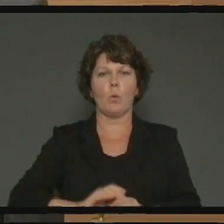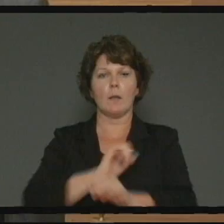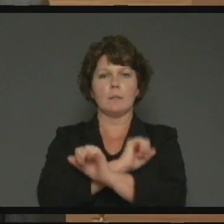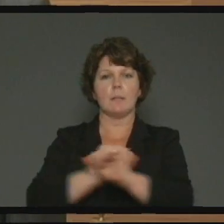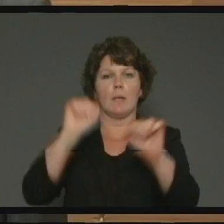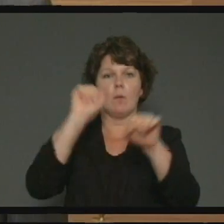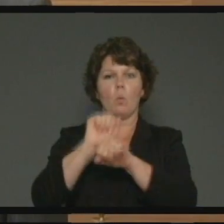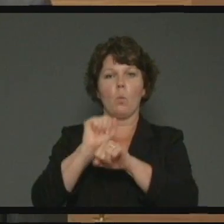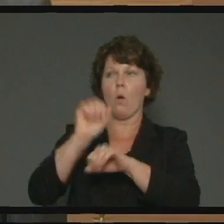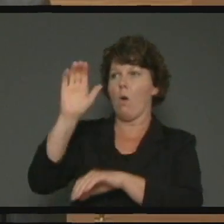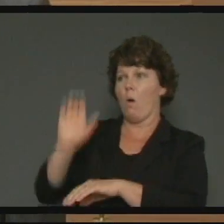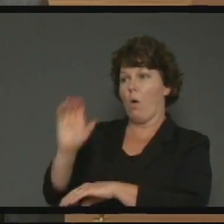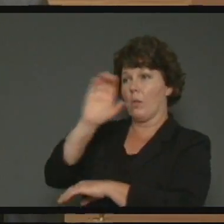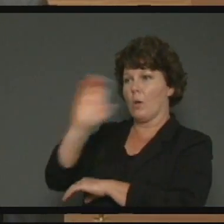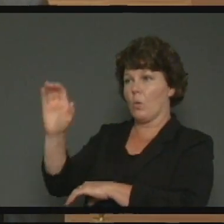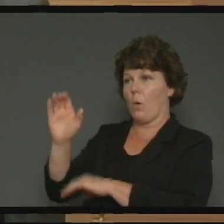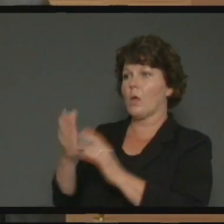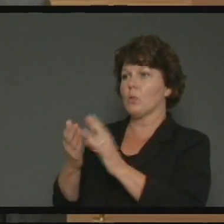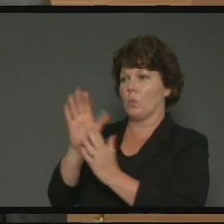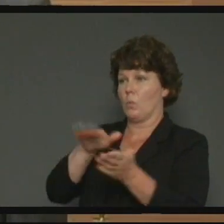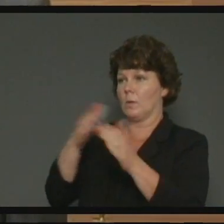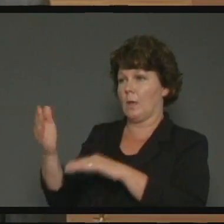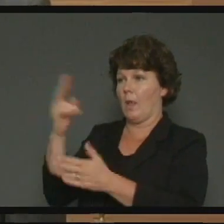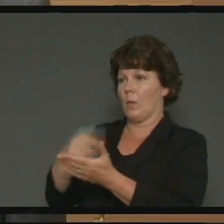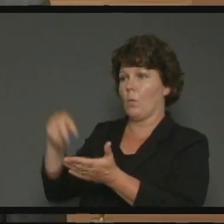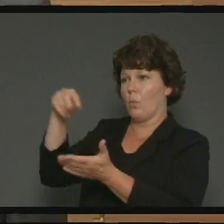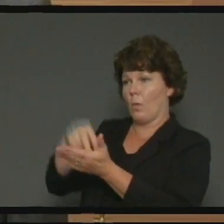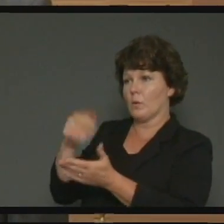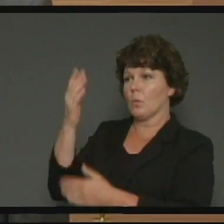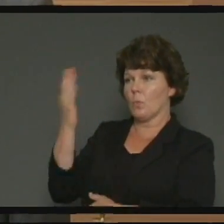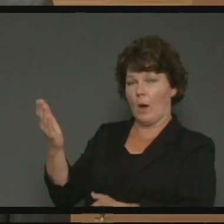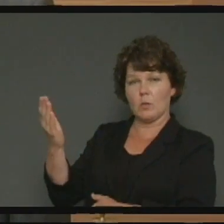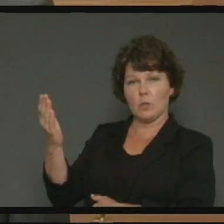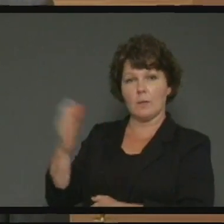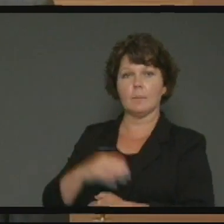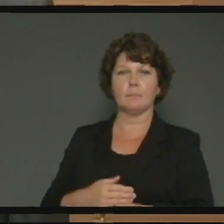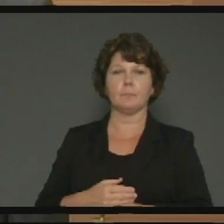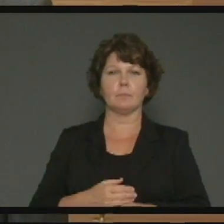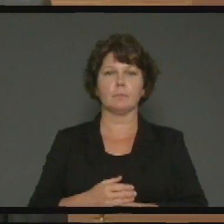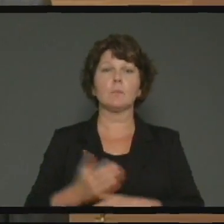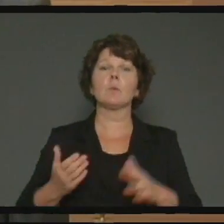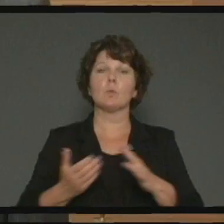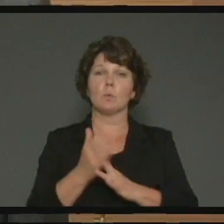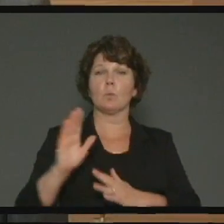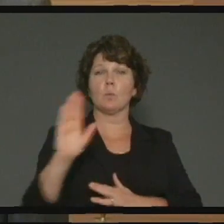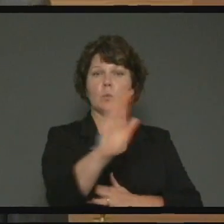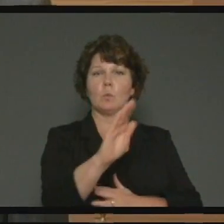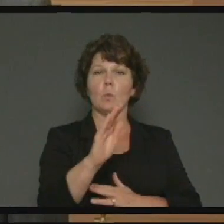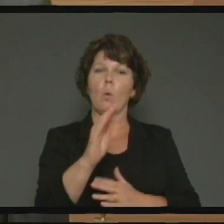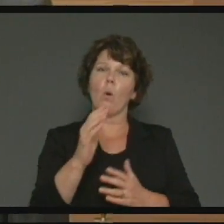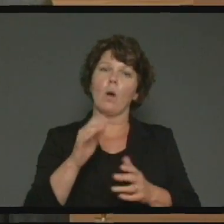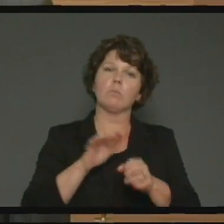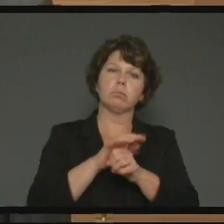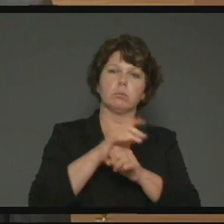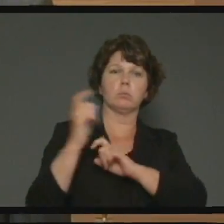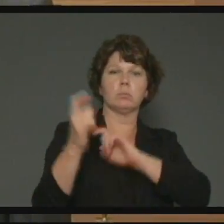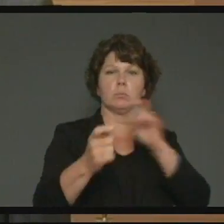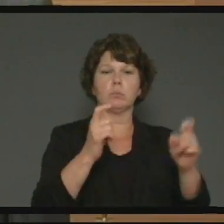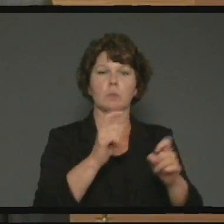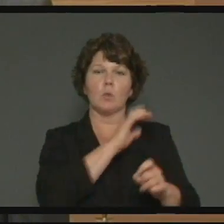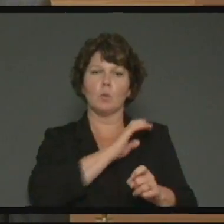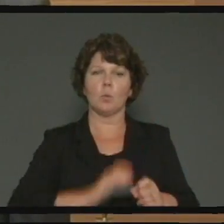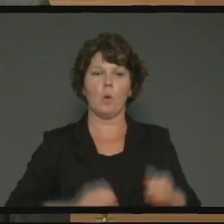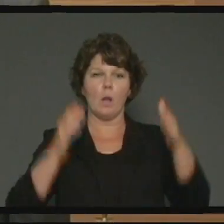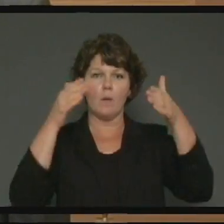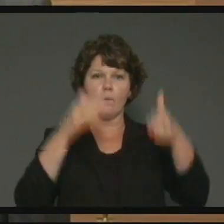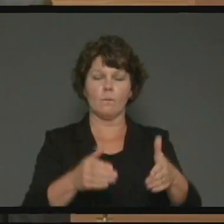on the cross and through His resurrection from the dead. It is only through your generous gifts that this Christ-centered